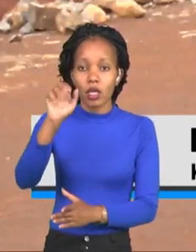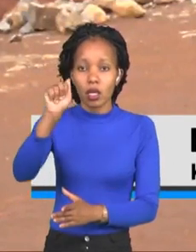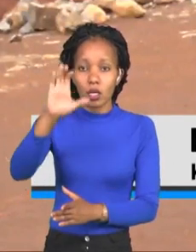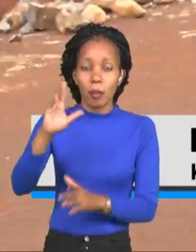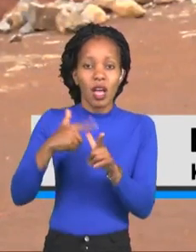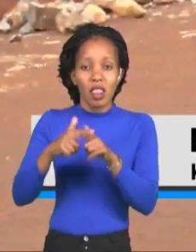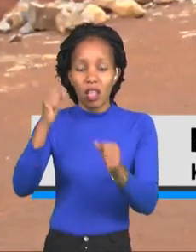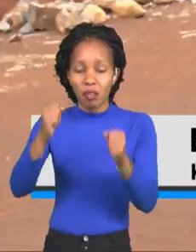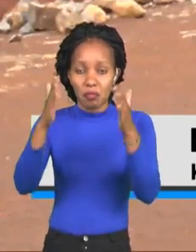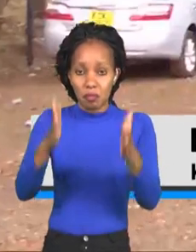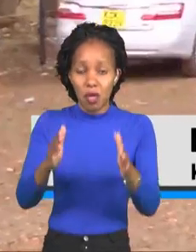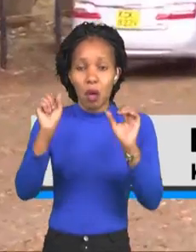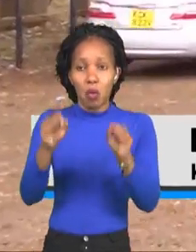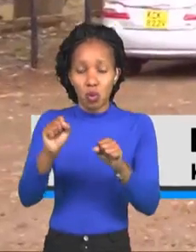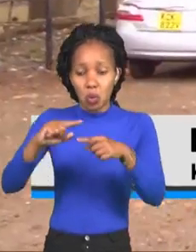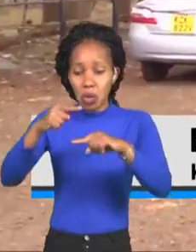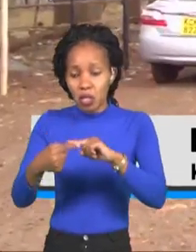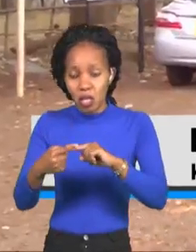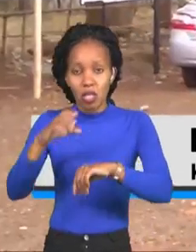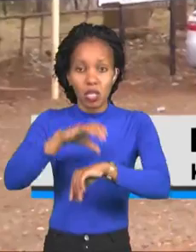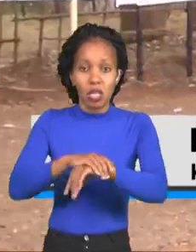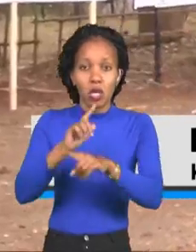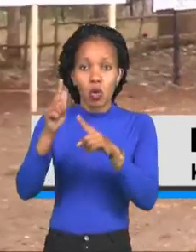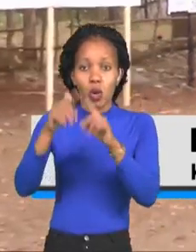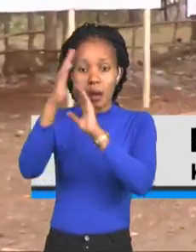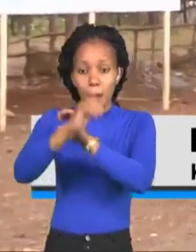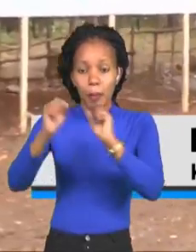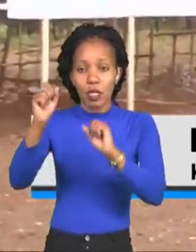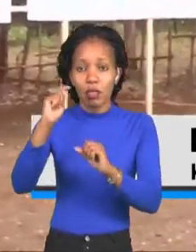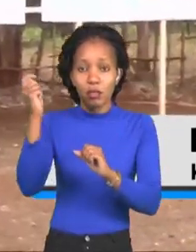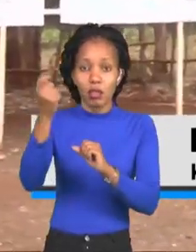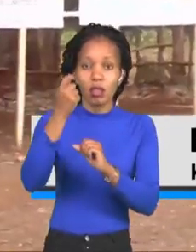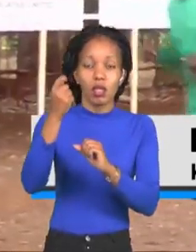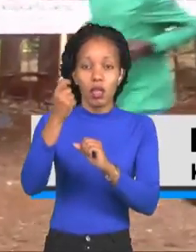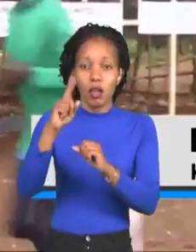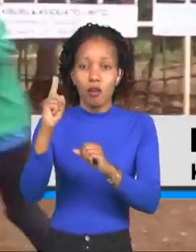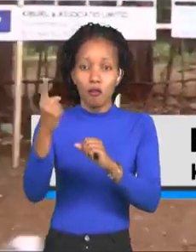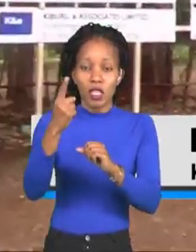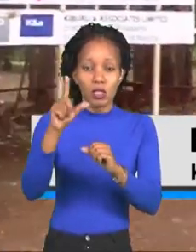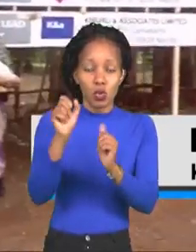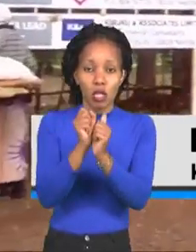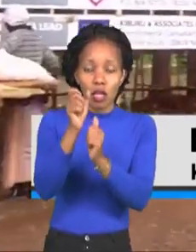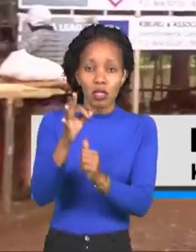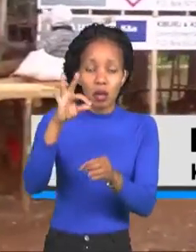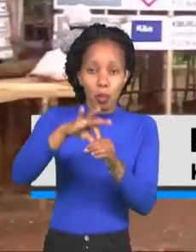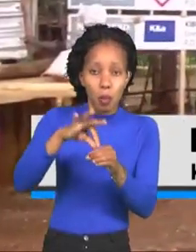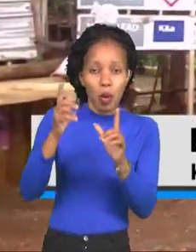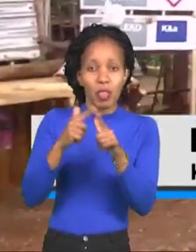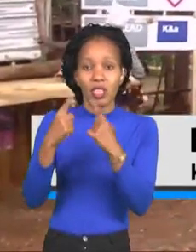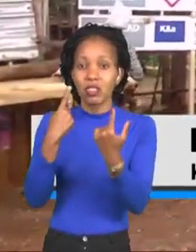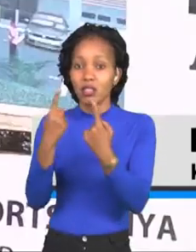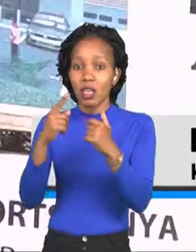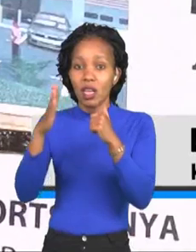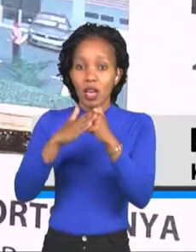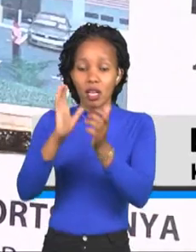athletes getting injuries. When Kenyan President Uhuru Kenyatta was first elected in 2013, he listed 9 stadiums